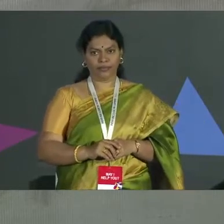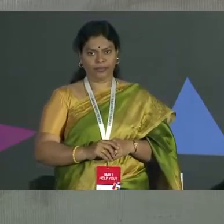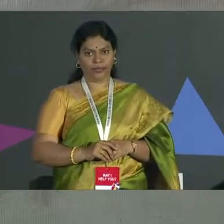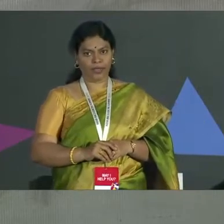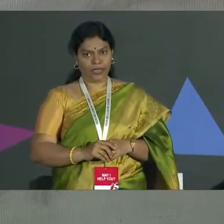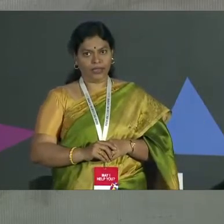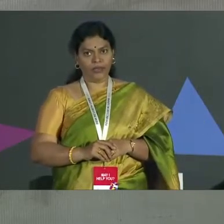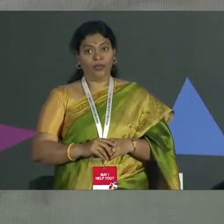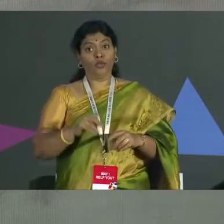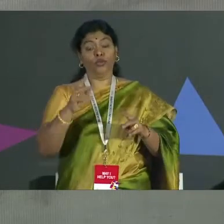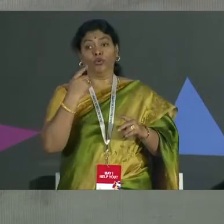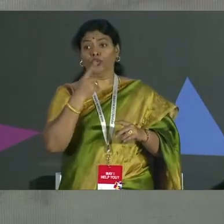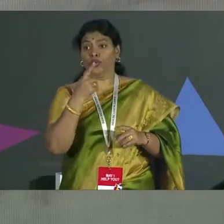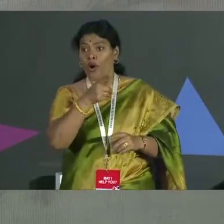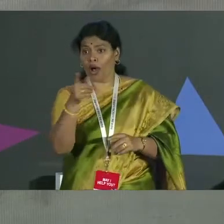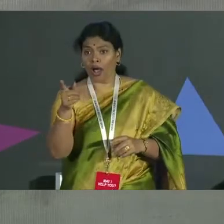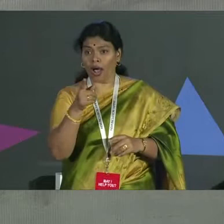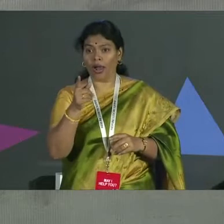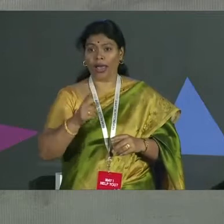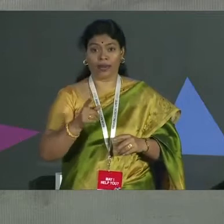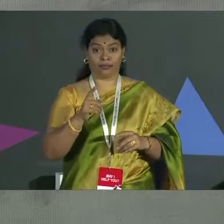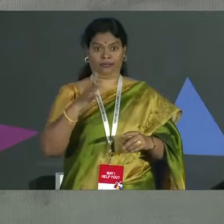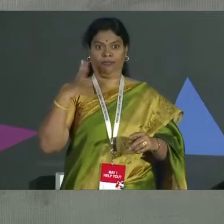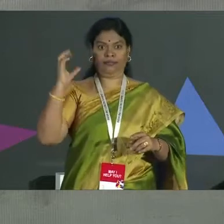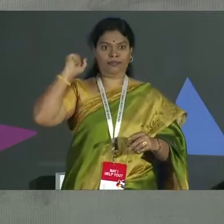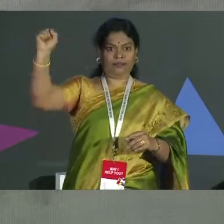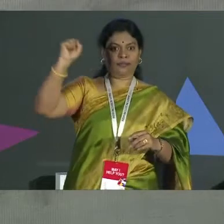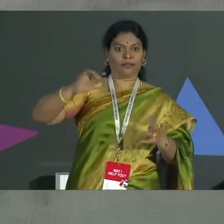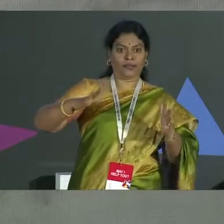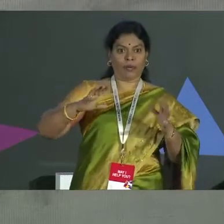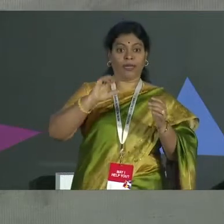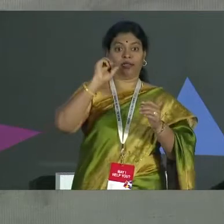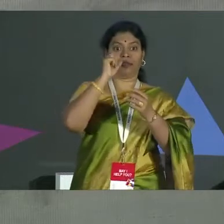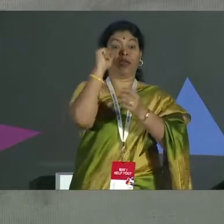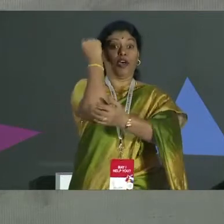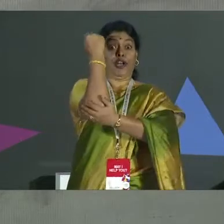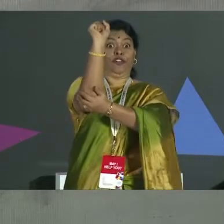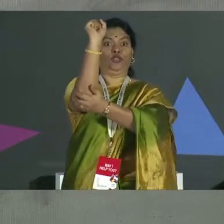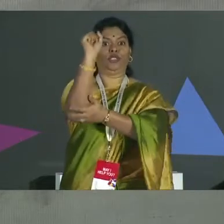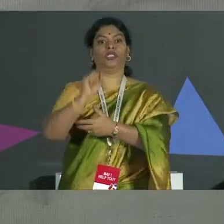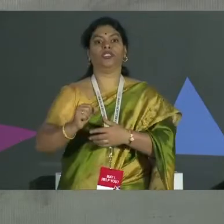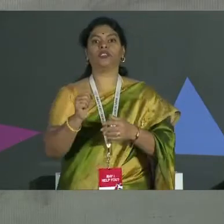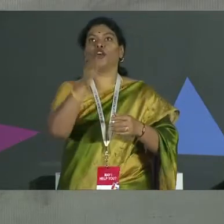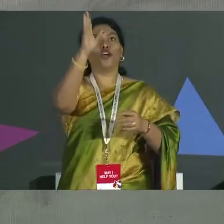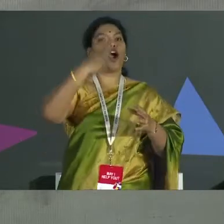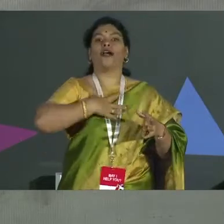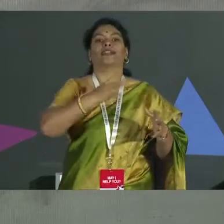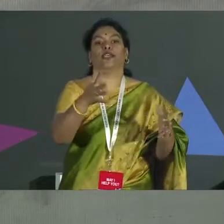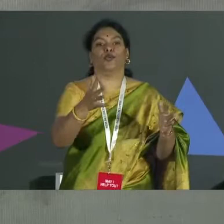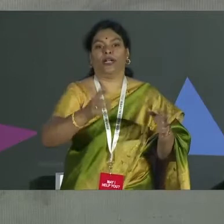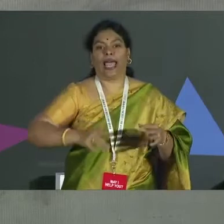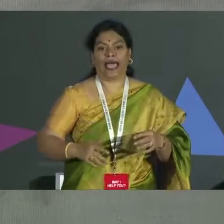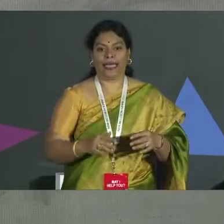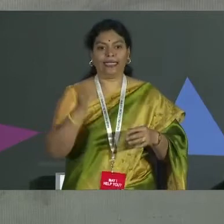person. So those of us who are rebellious, that's why we find Lord Shiva very attractive. Because as they